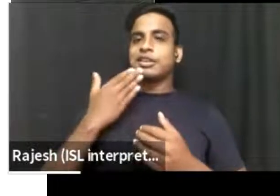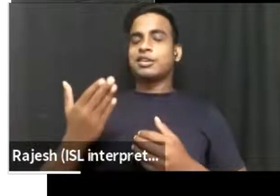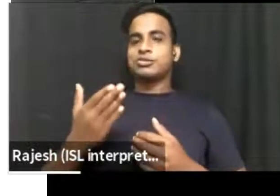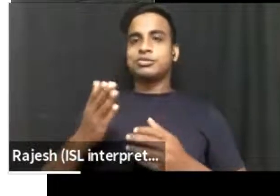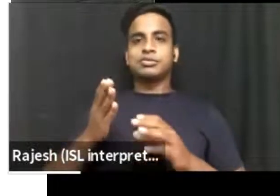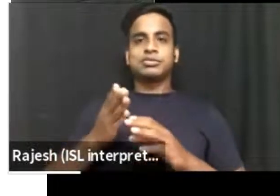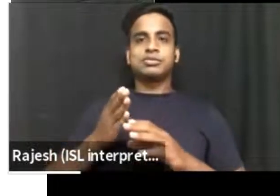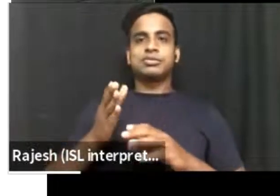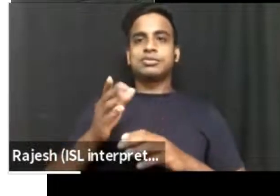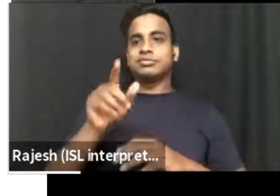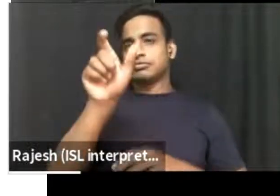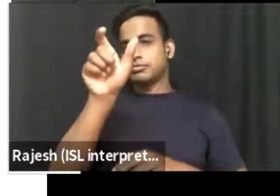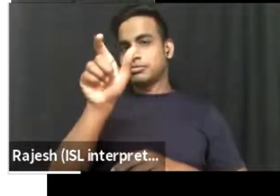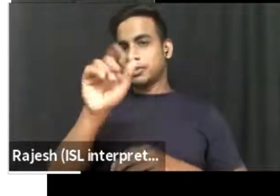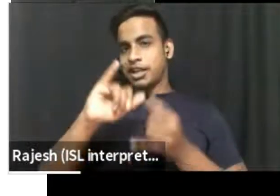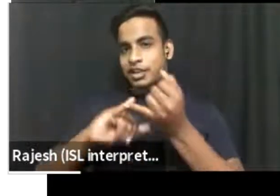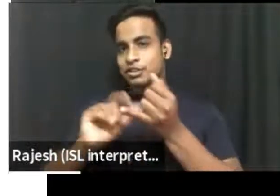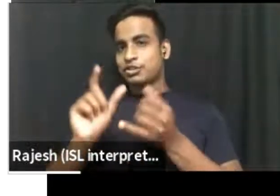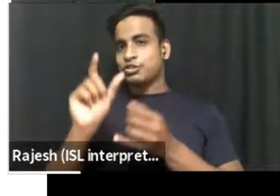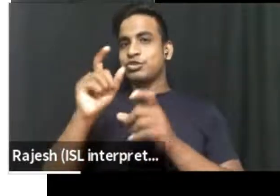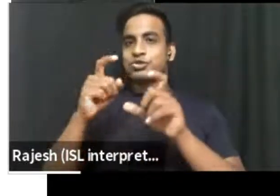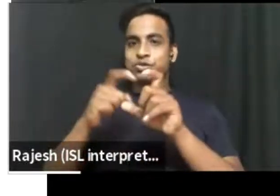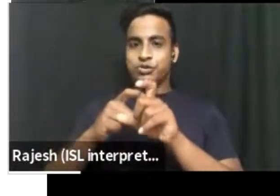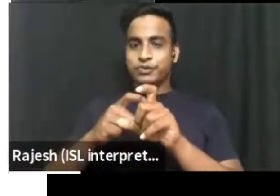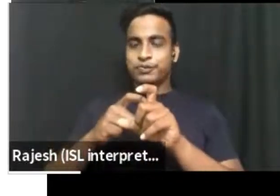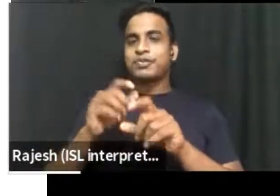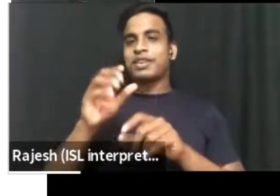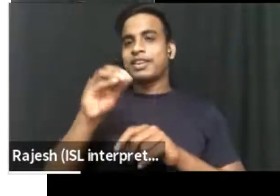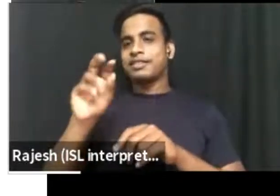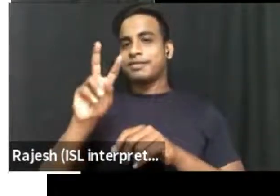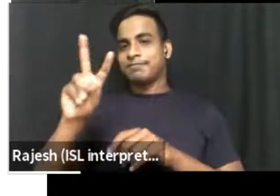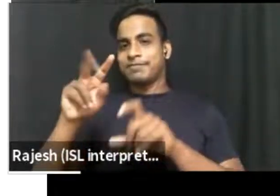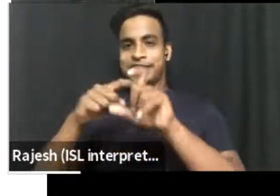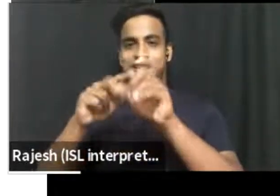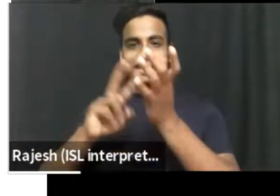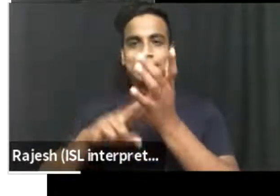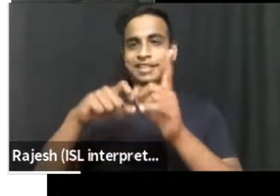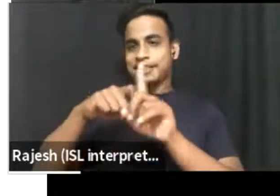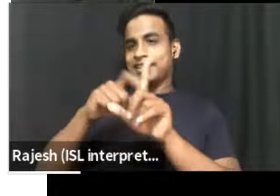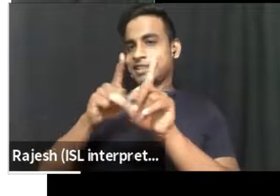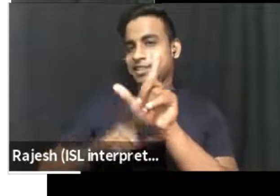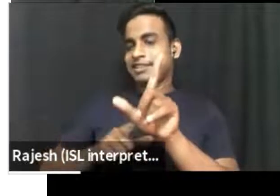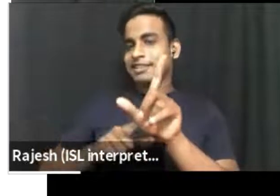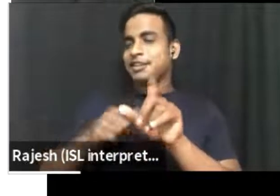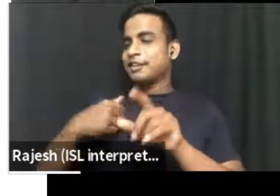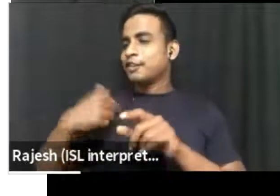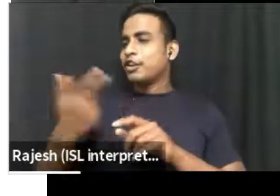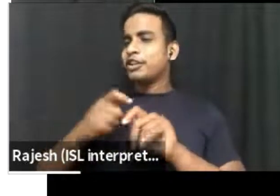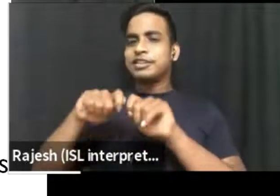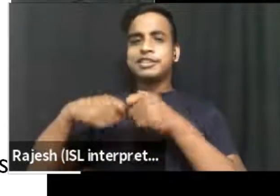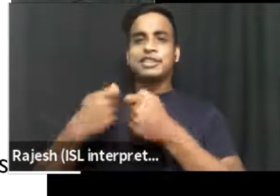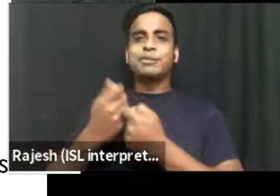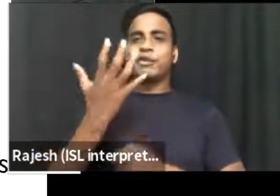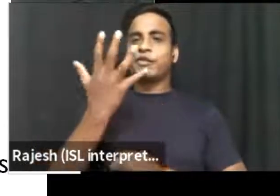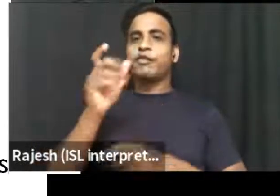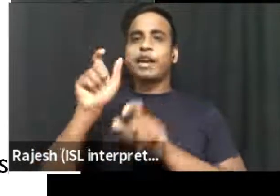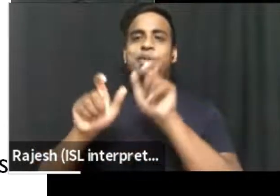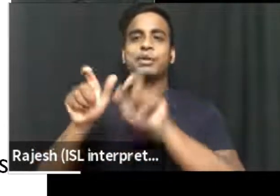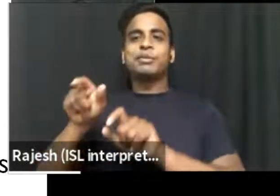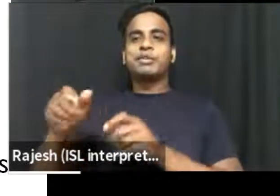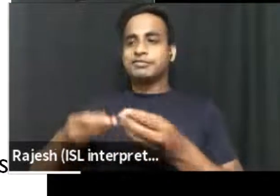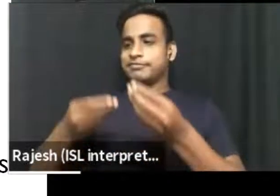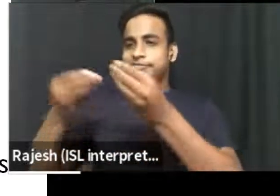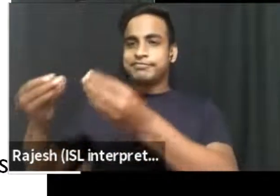and Venki Gautam, and we had 5 people who had reviewed the original papers that we had